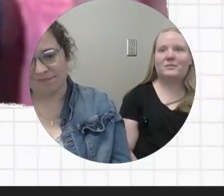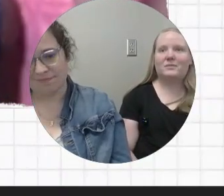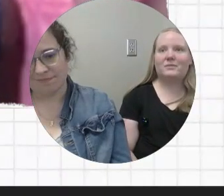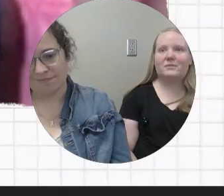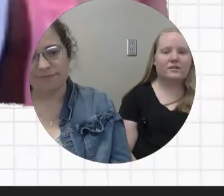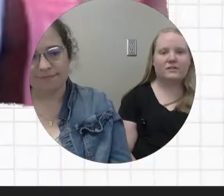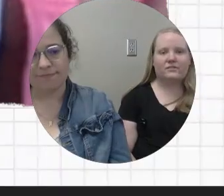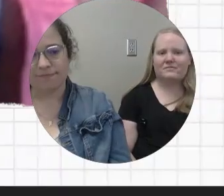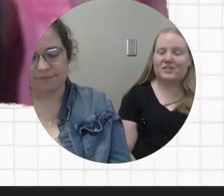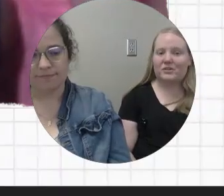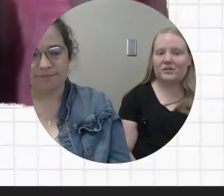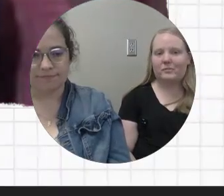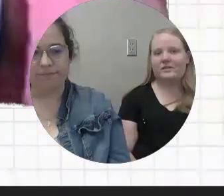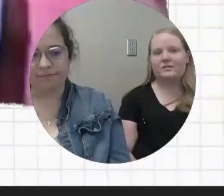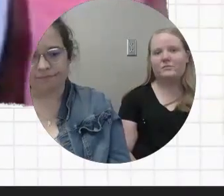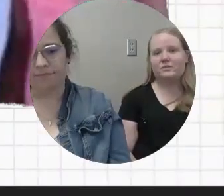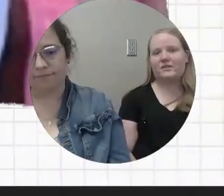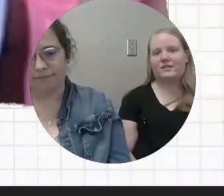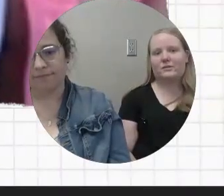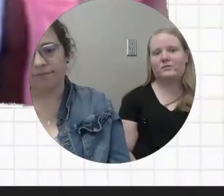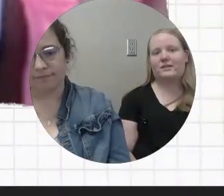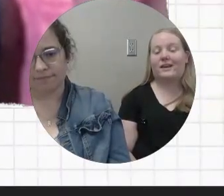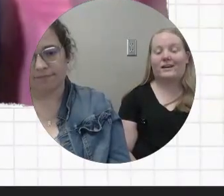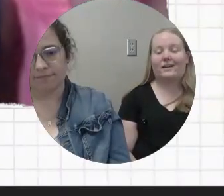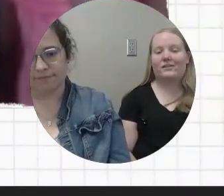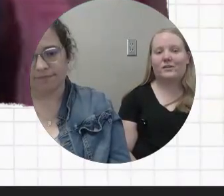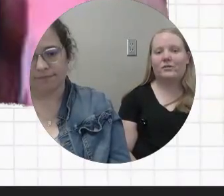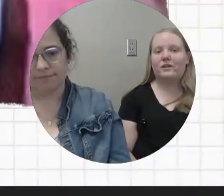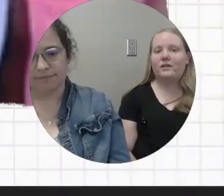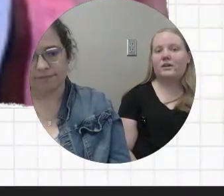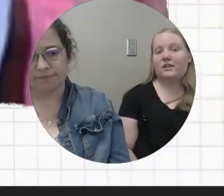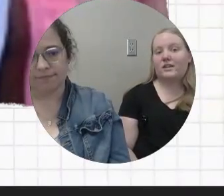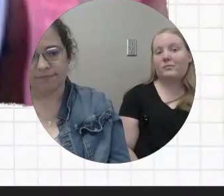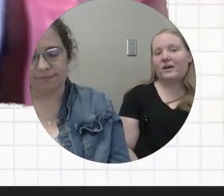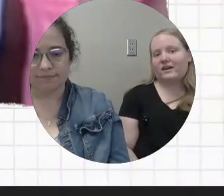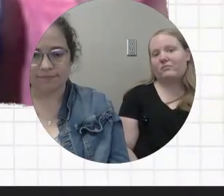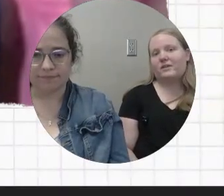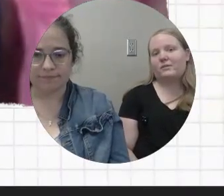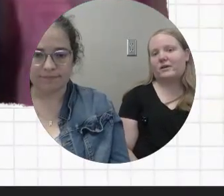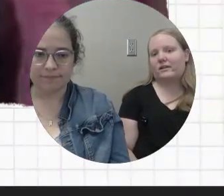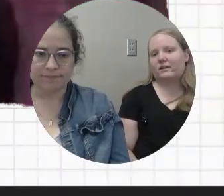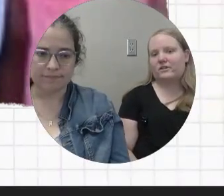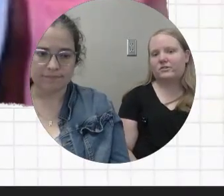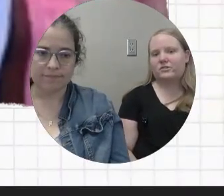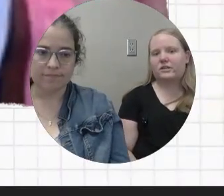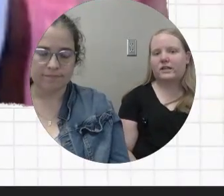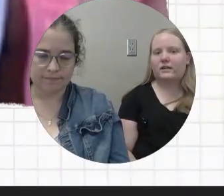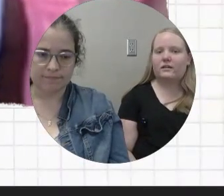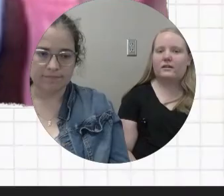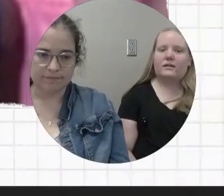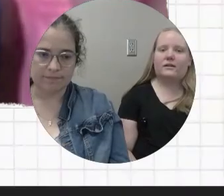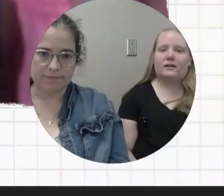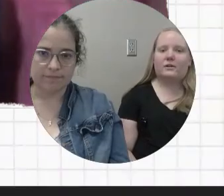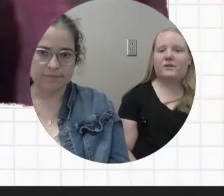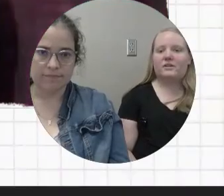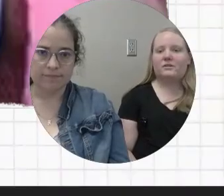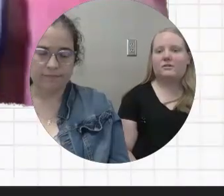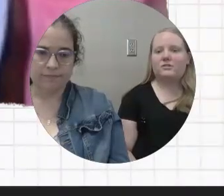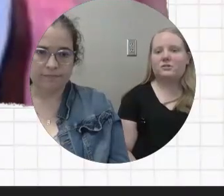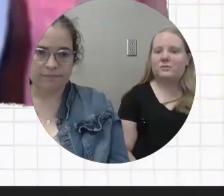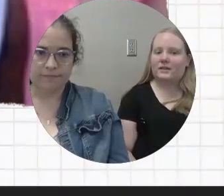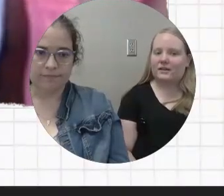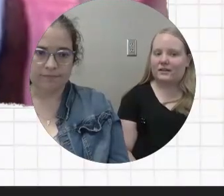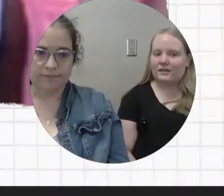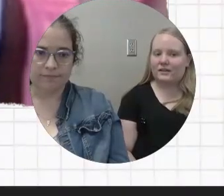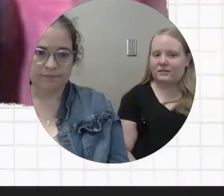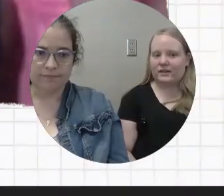had said. Ask them like, hey, what did you hear instead of did you hear me? Because most of our kids will say, yeah, I heard you. And they might have,